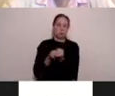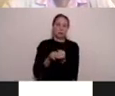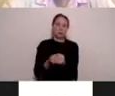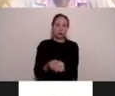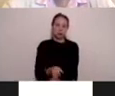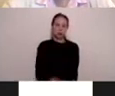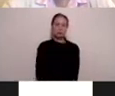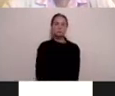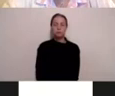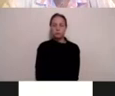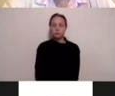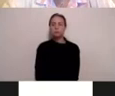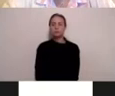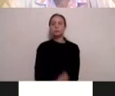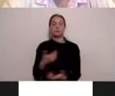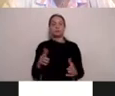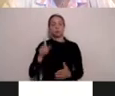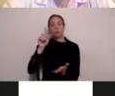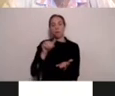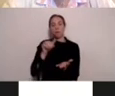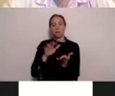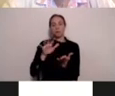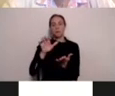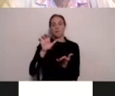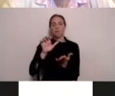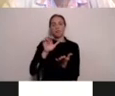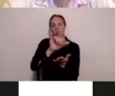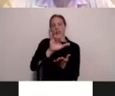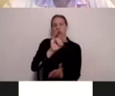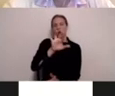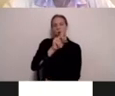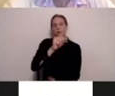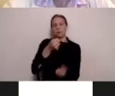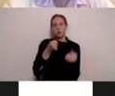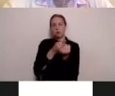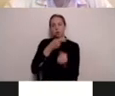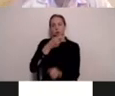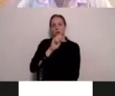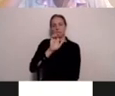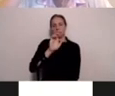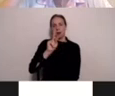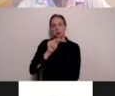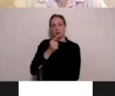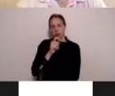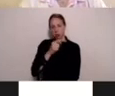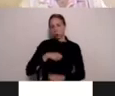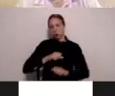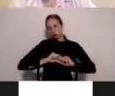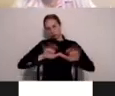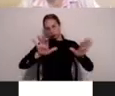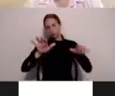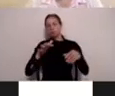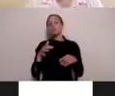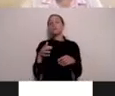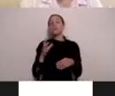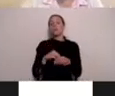We have sent out 1,500 of the COVID support packages. As part of those packages, we have asked families to